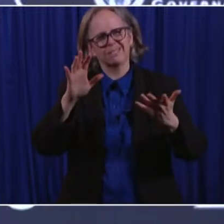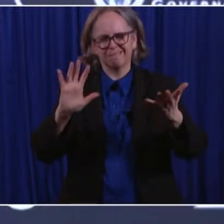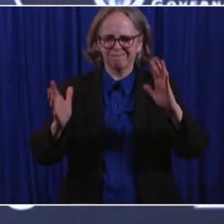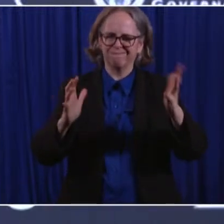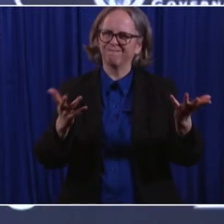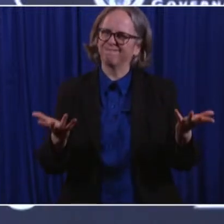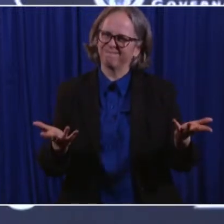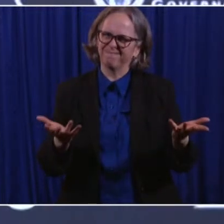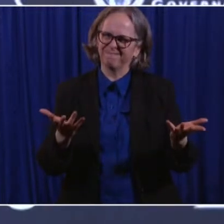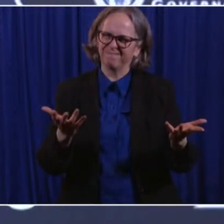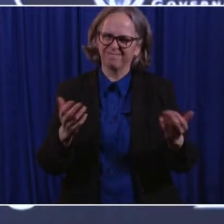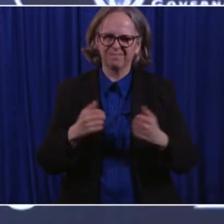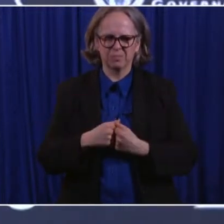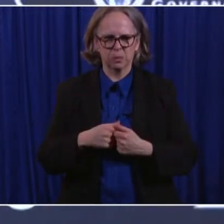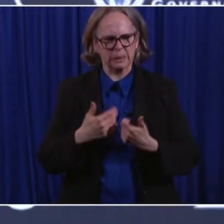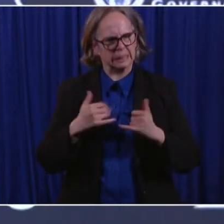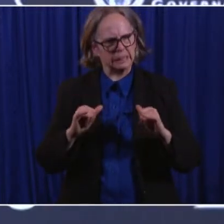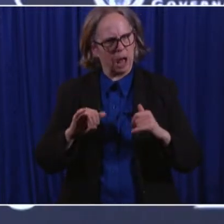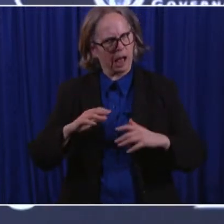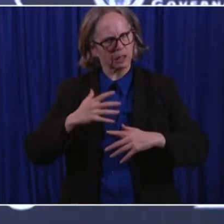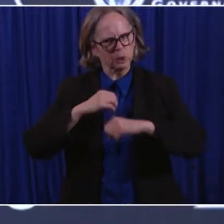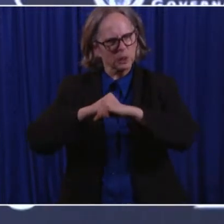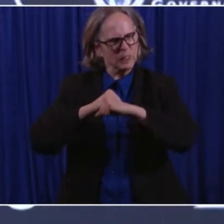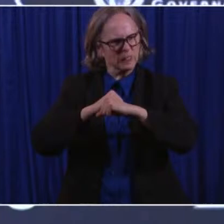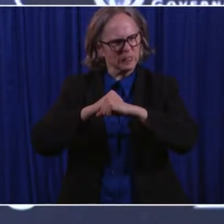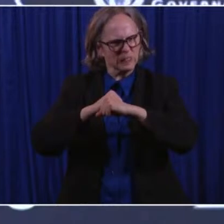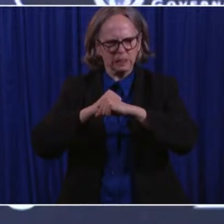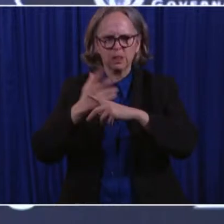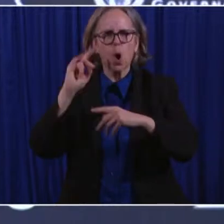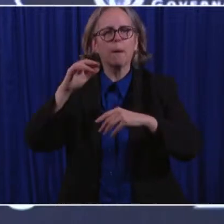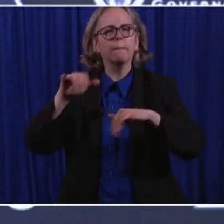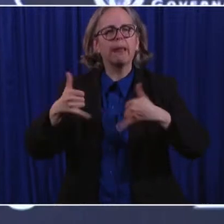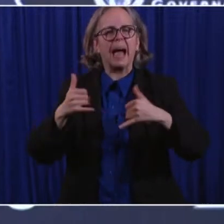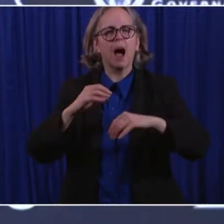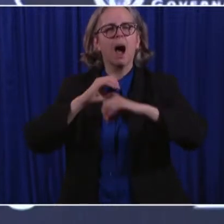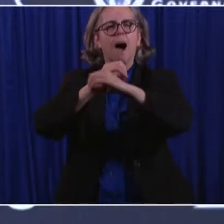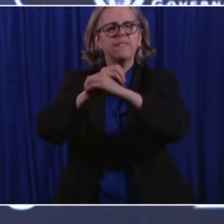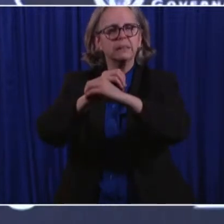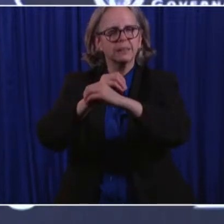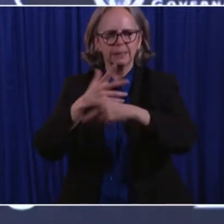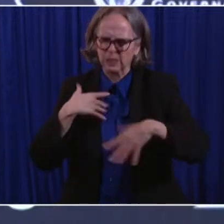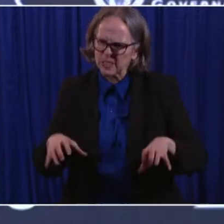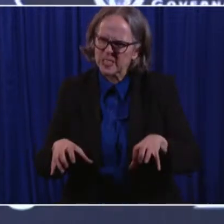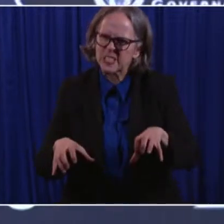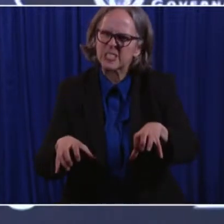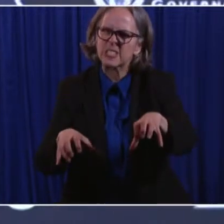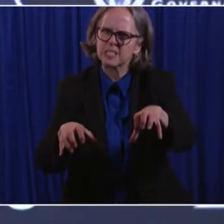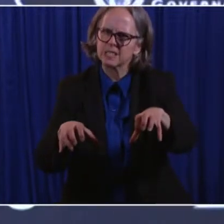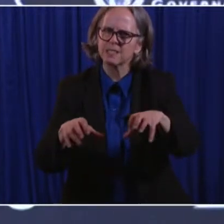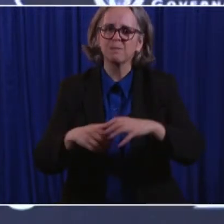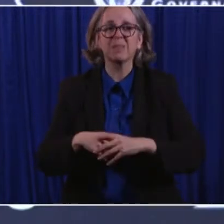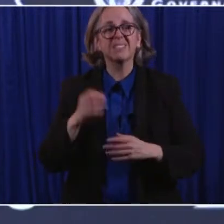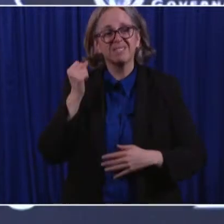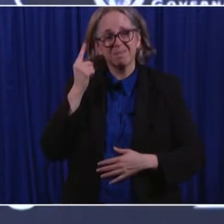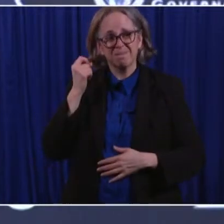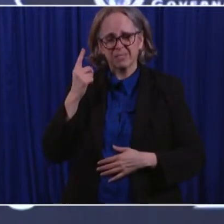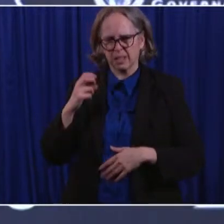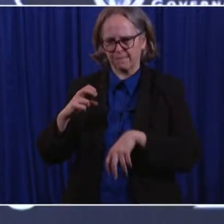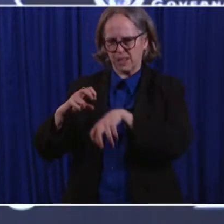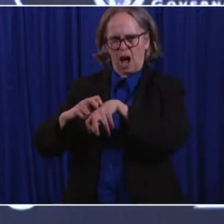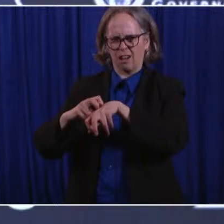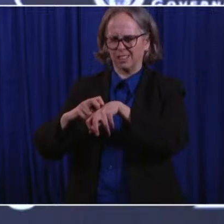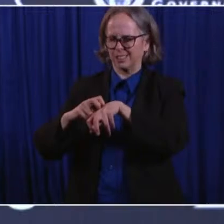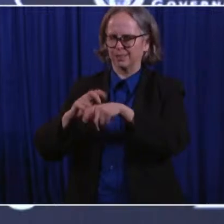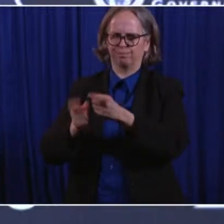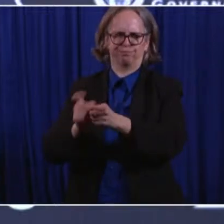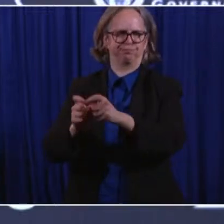we're on offense. We're making progress, but this virus is still out there, and we got to be very leery of it and be very careful. Thank